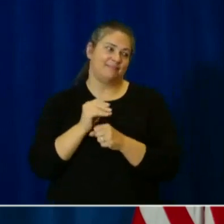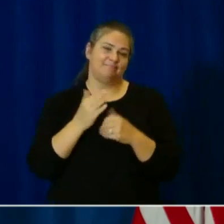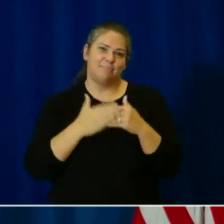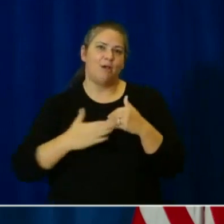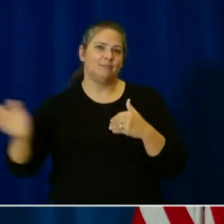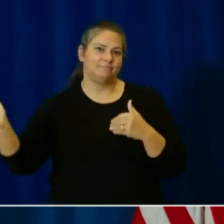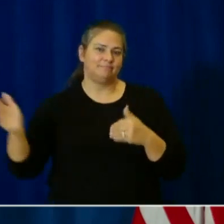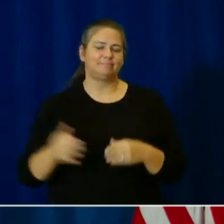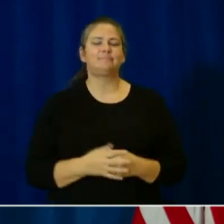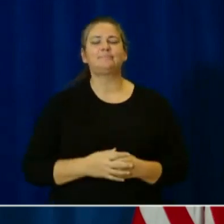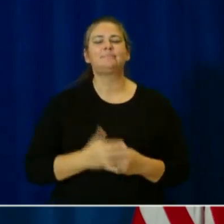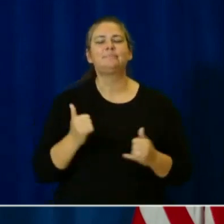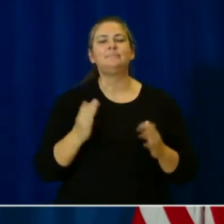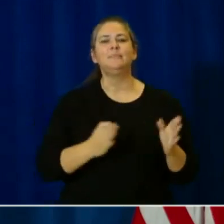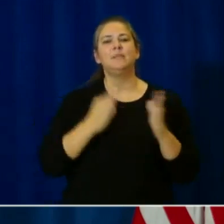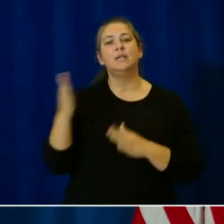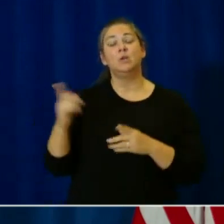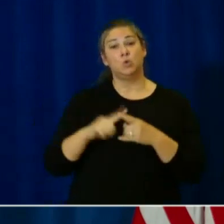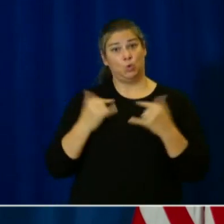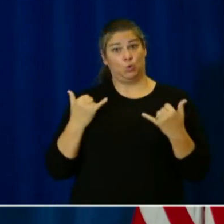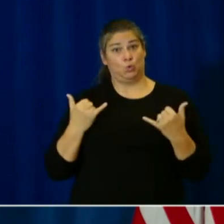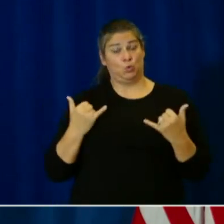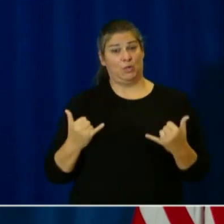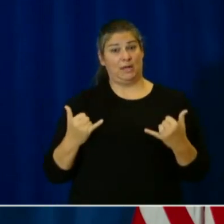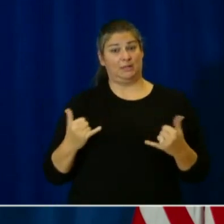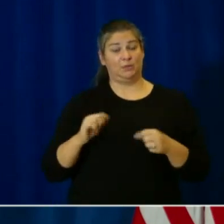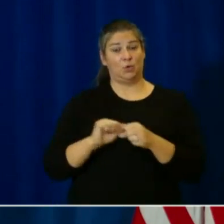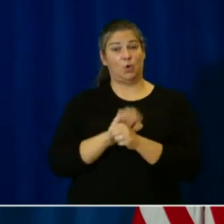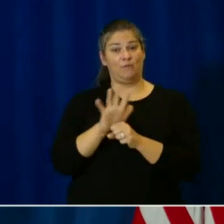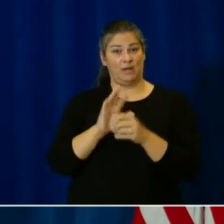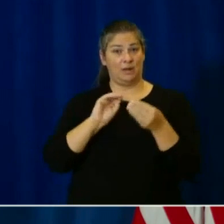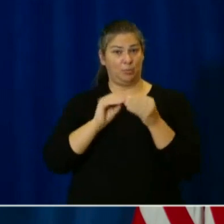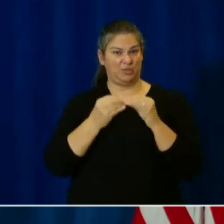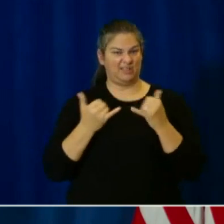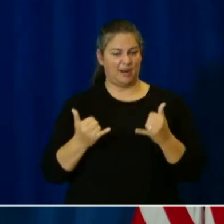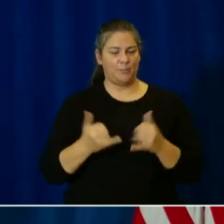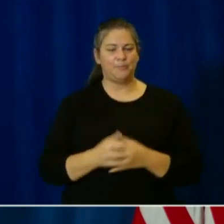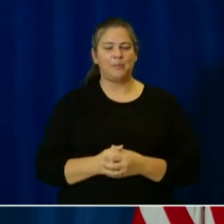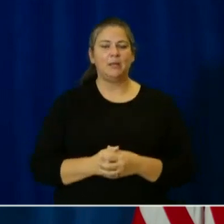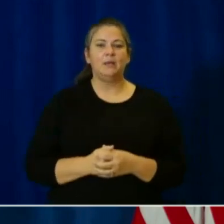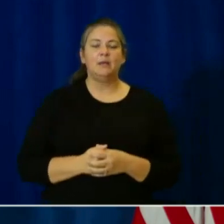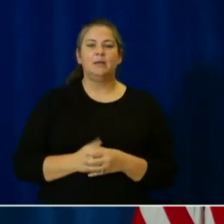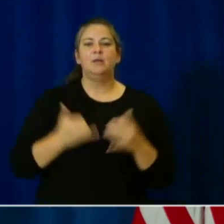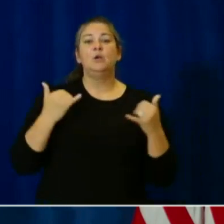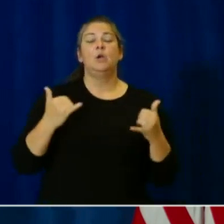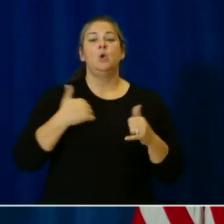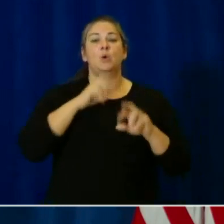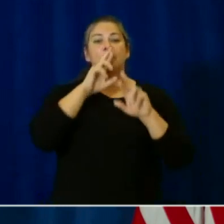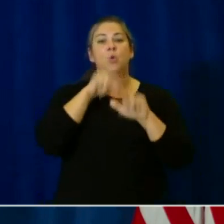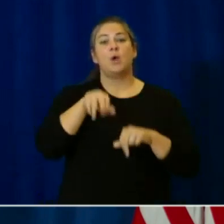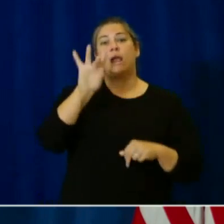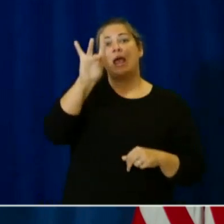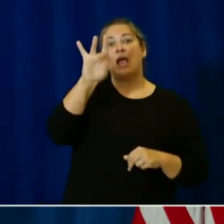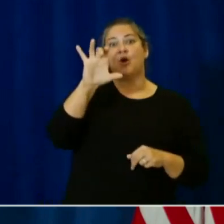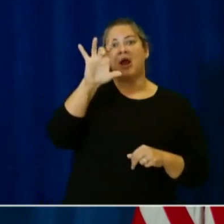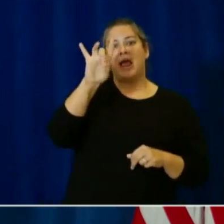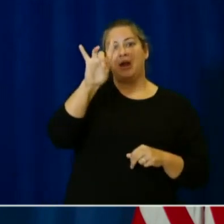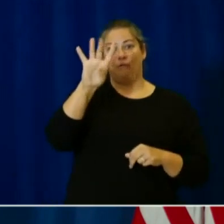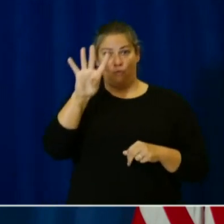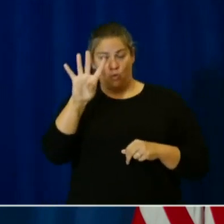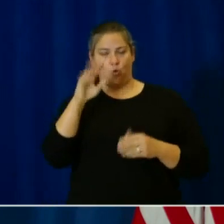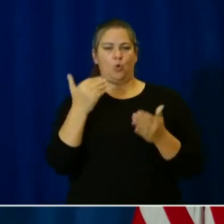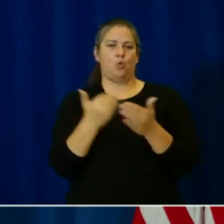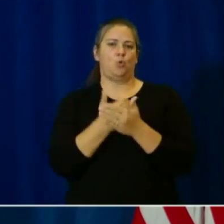All right, moving into today's COVID report. Today we are reporting 884